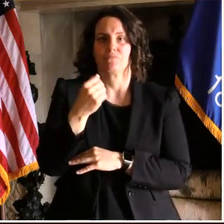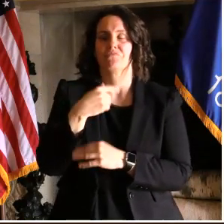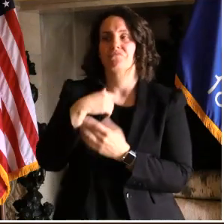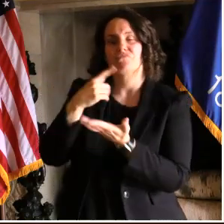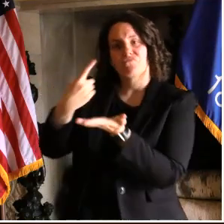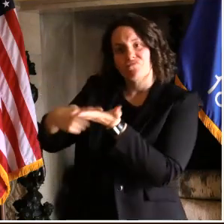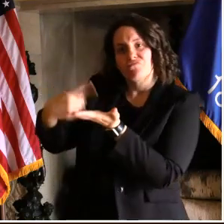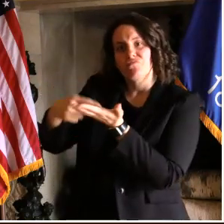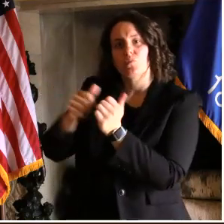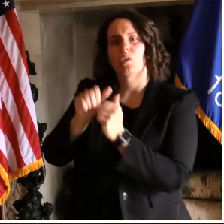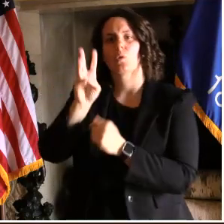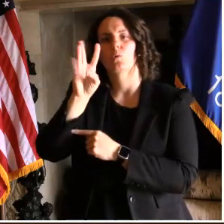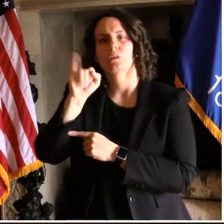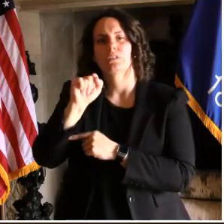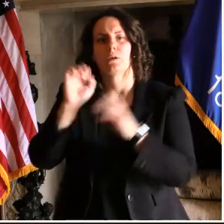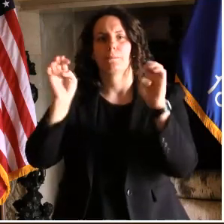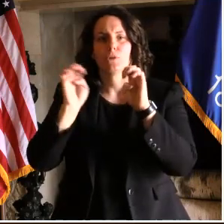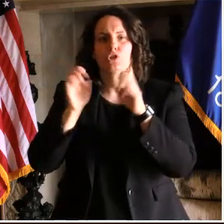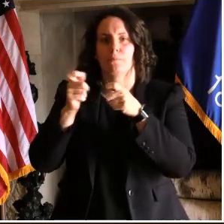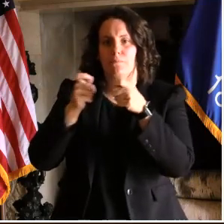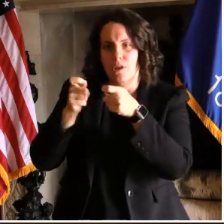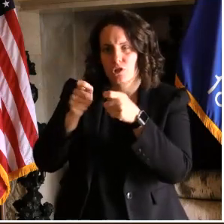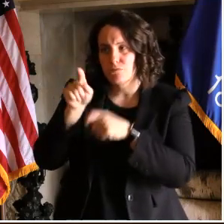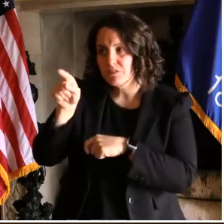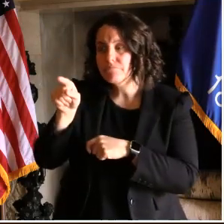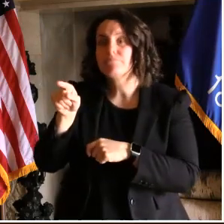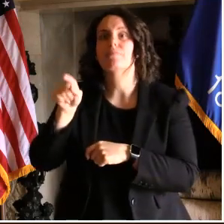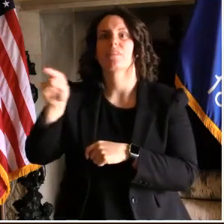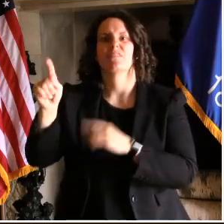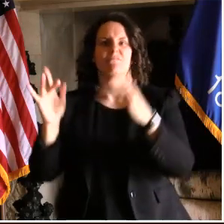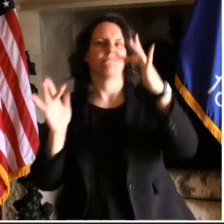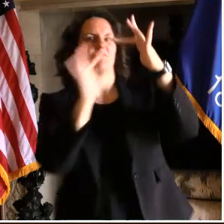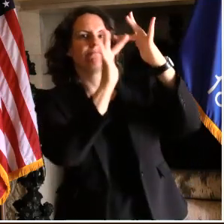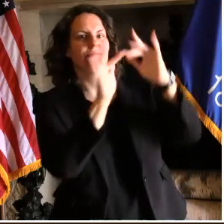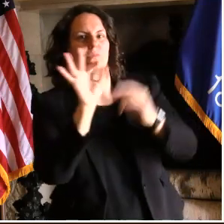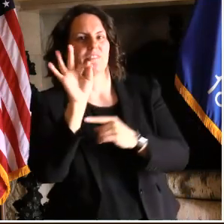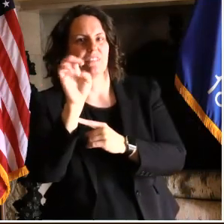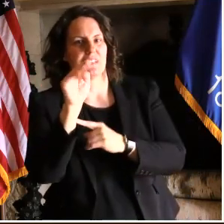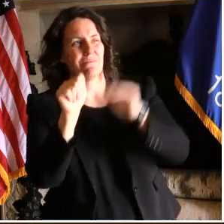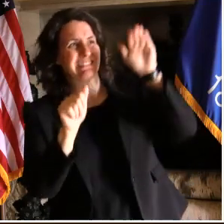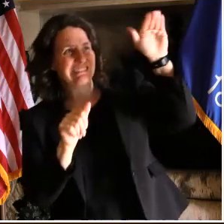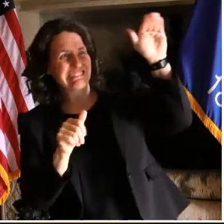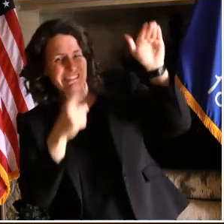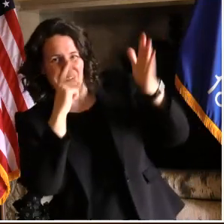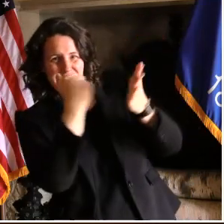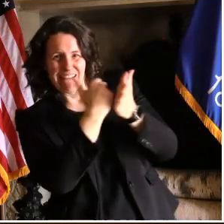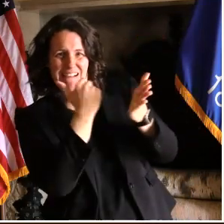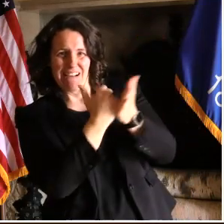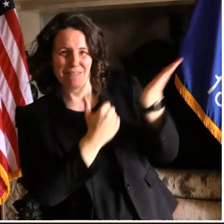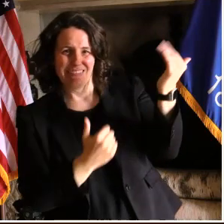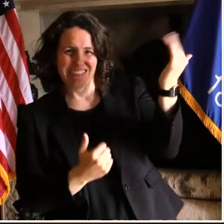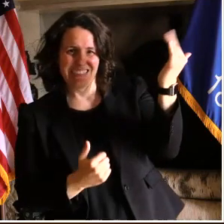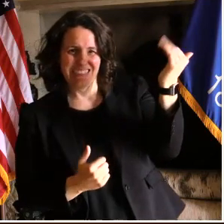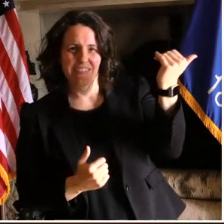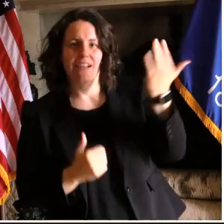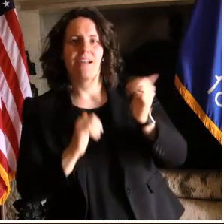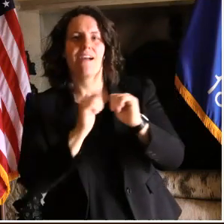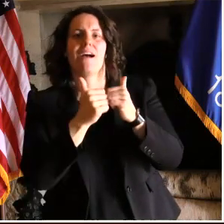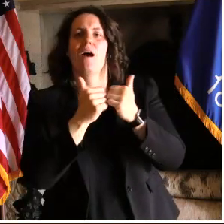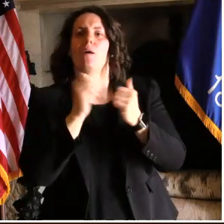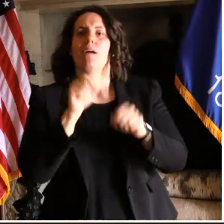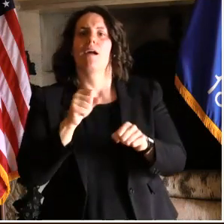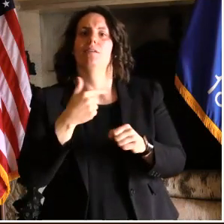Federal Emergency Management Agency, to assist our state in obtaining the protective medical supplies for law enforcement